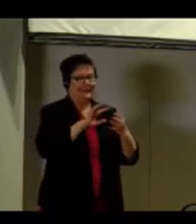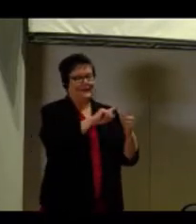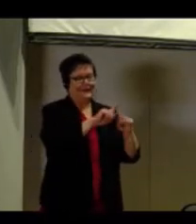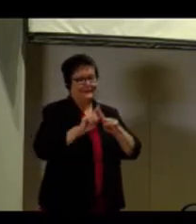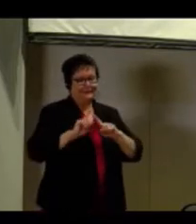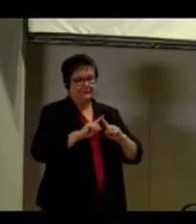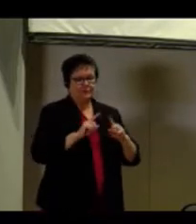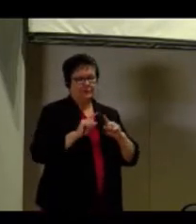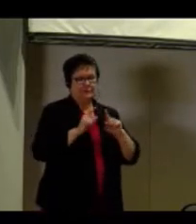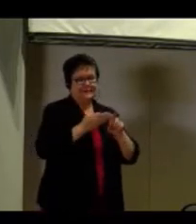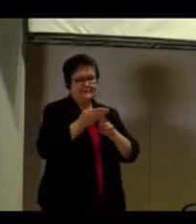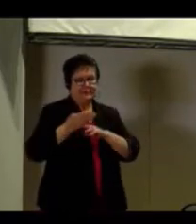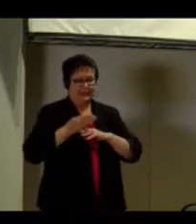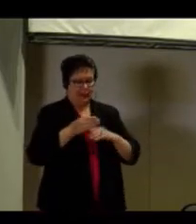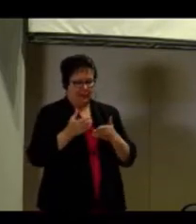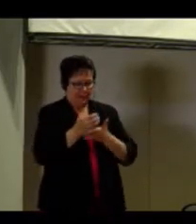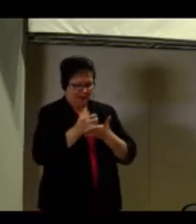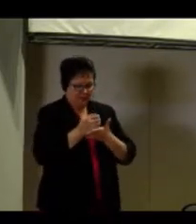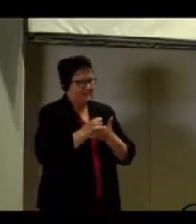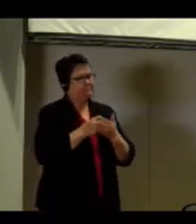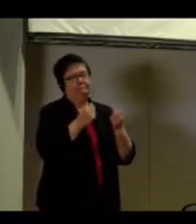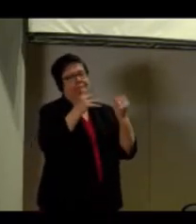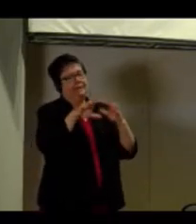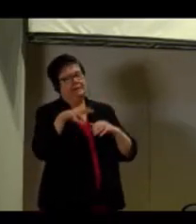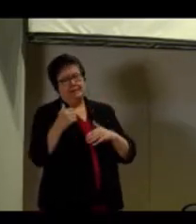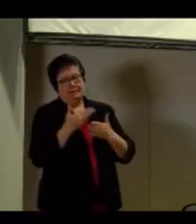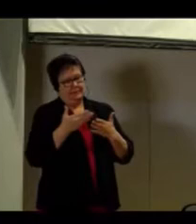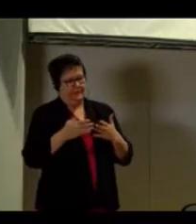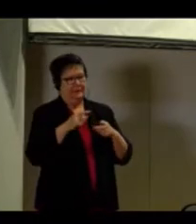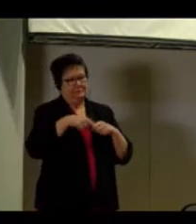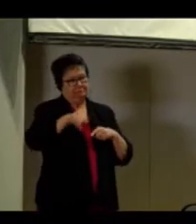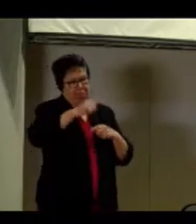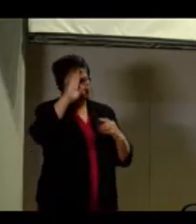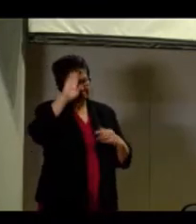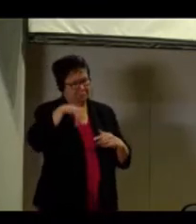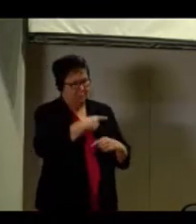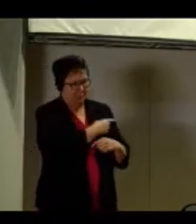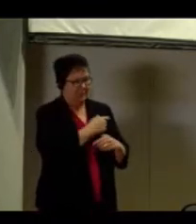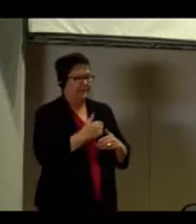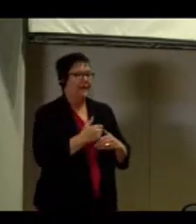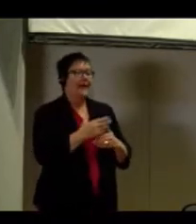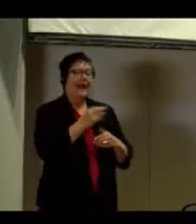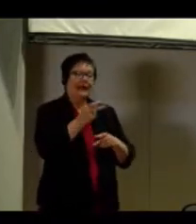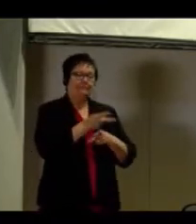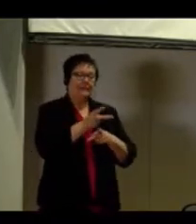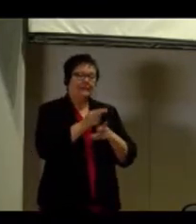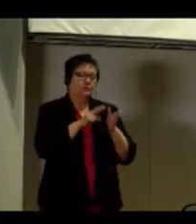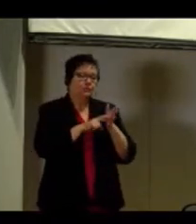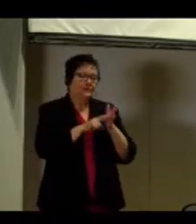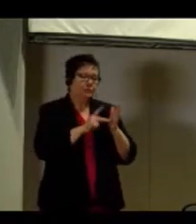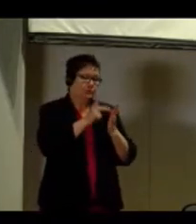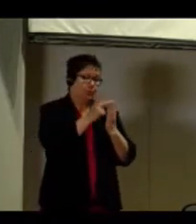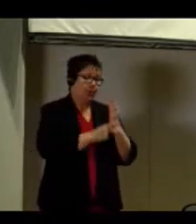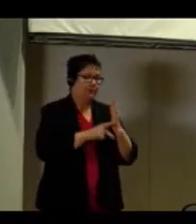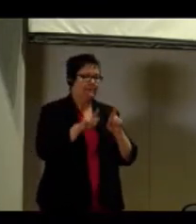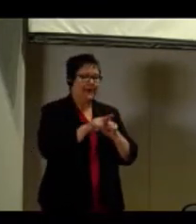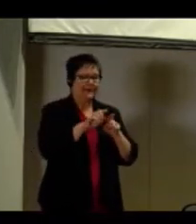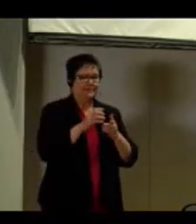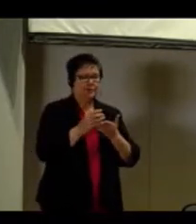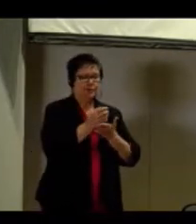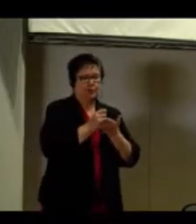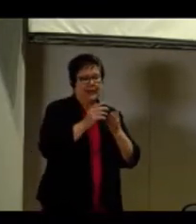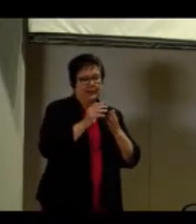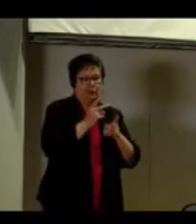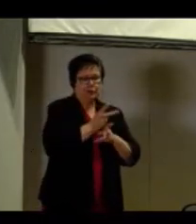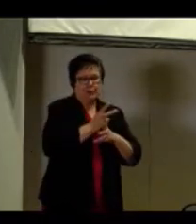support operations, and he does many other things as well for the institution, as many of you know. and maintains a research program as a curator of entomology